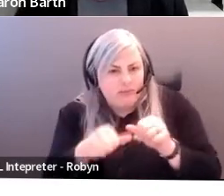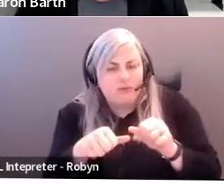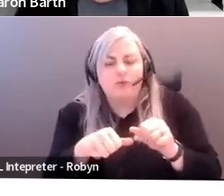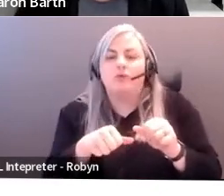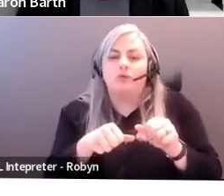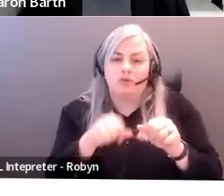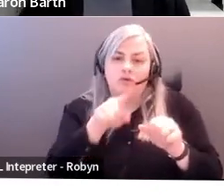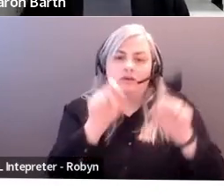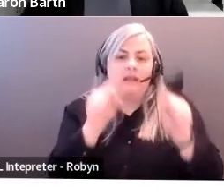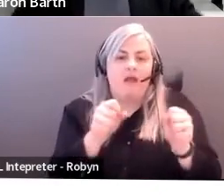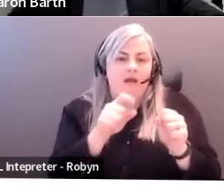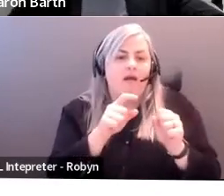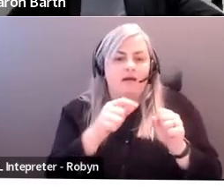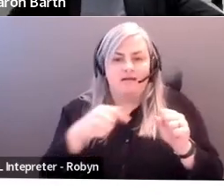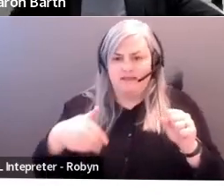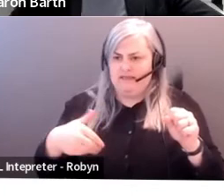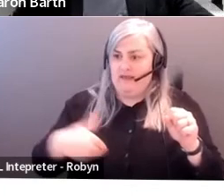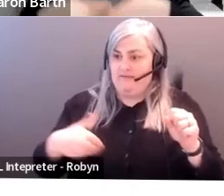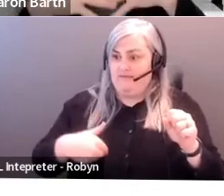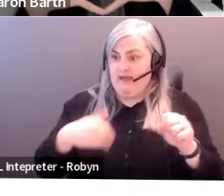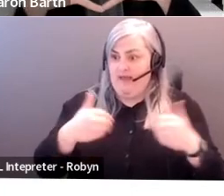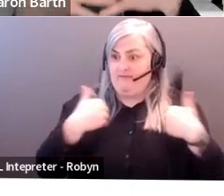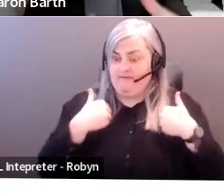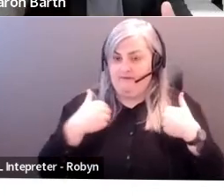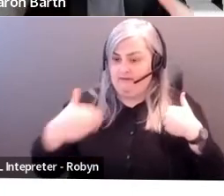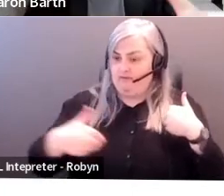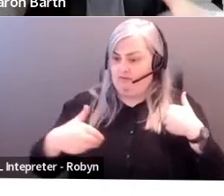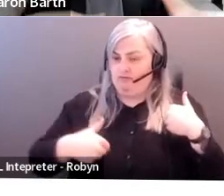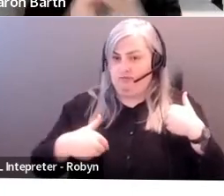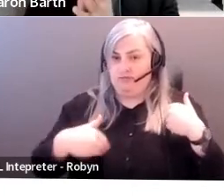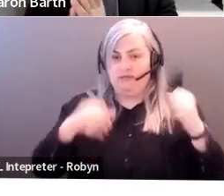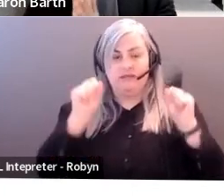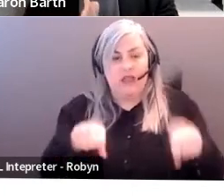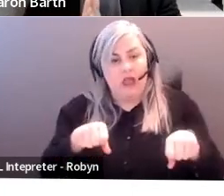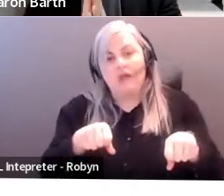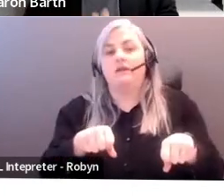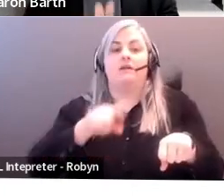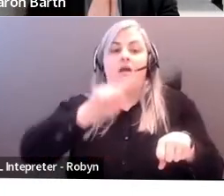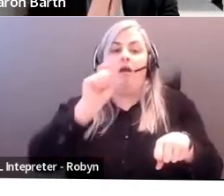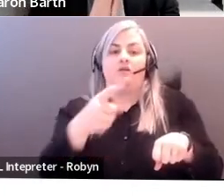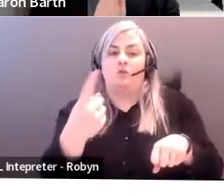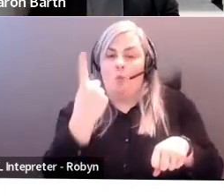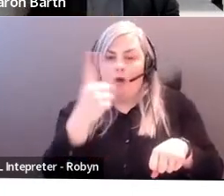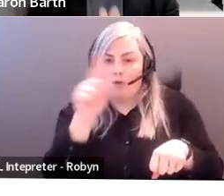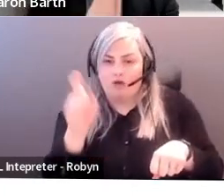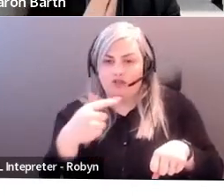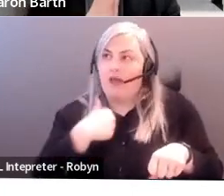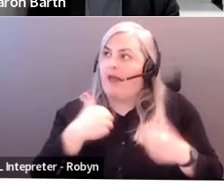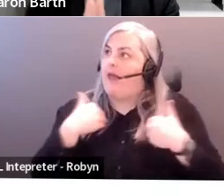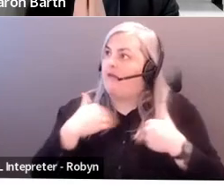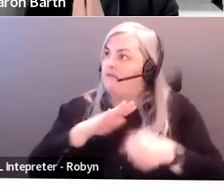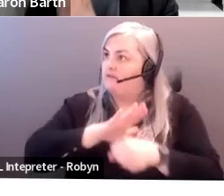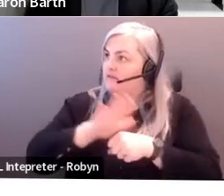can always ask, when you get that gut feel, you can always ask this one question: do I have sufficient